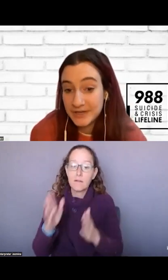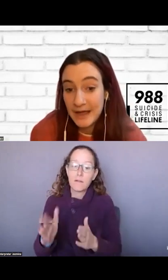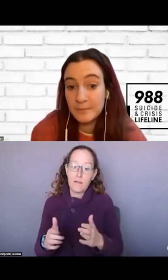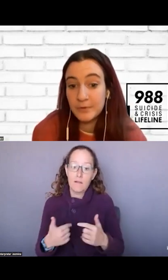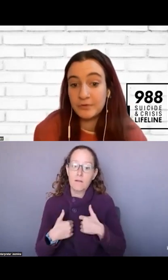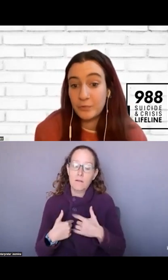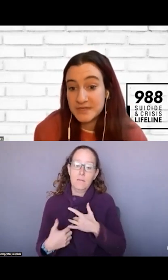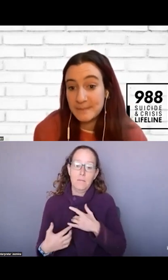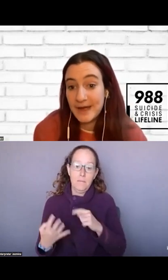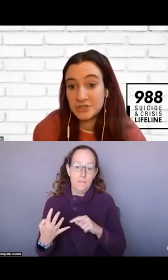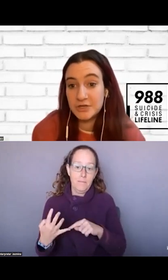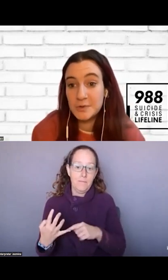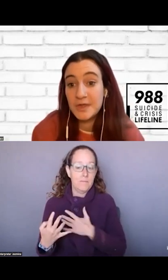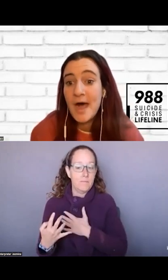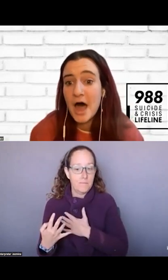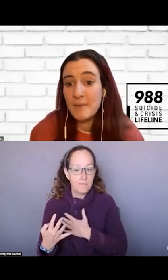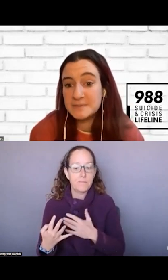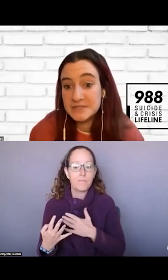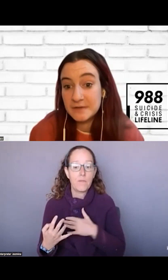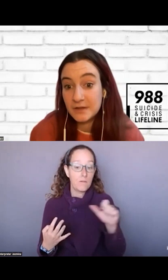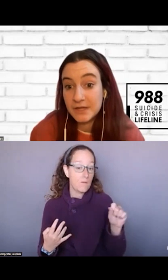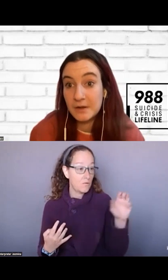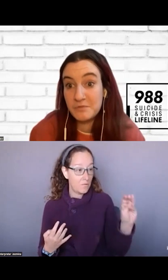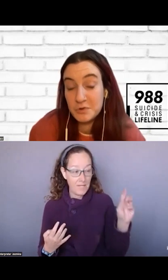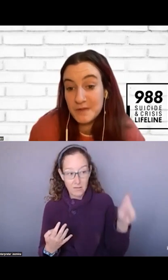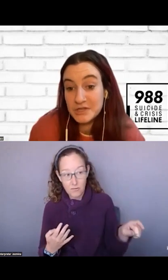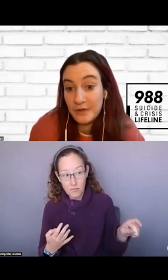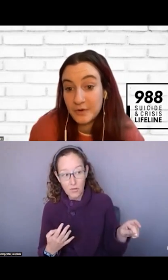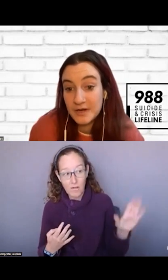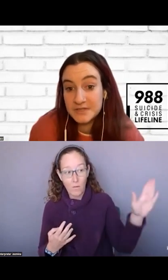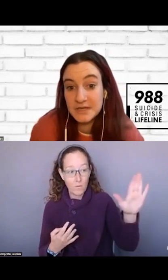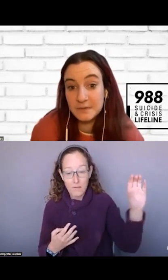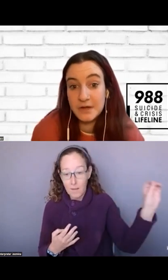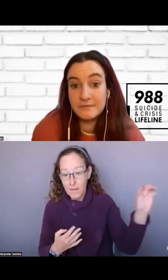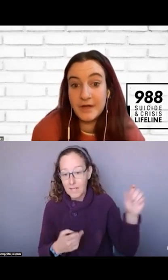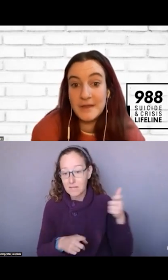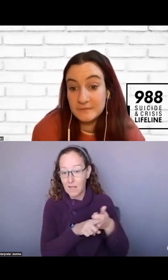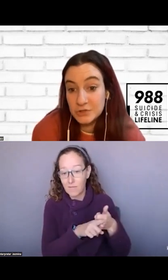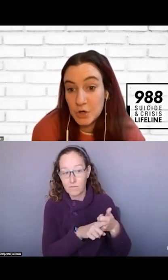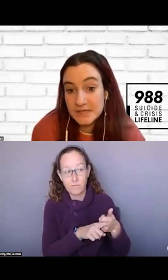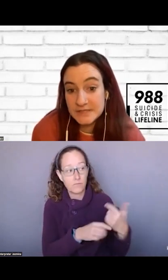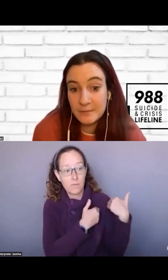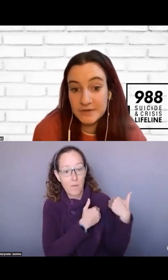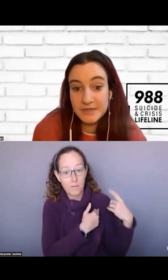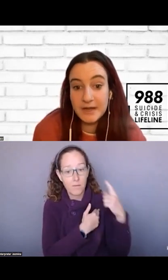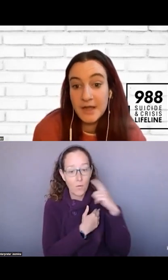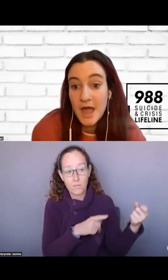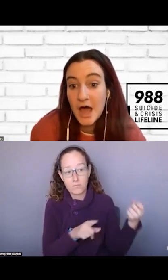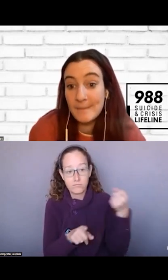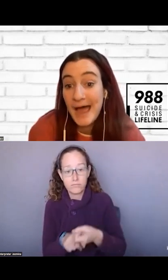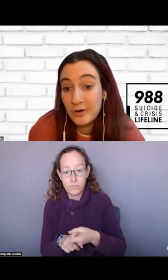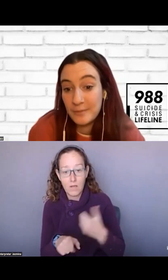be held accountable for its impact on youth, and specifically the youth mental health crisis and a lot of individual crises that we're